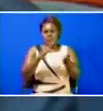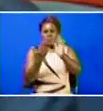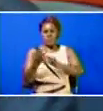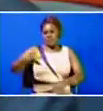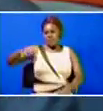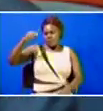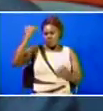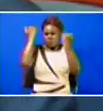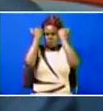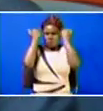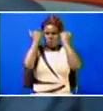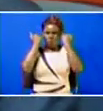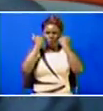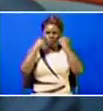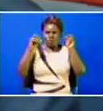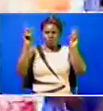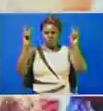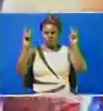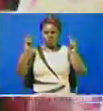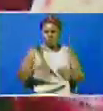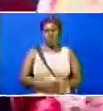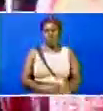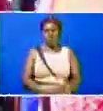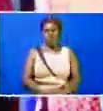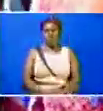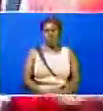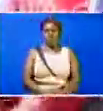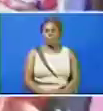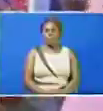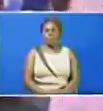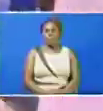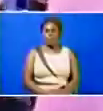Milimani Court to heed to summons issued to him